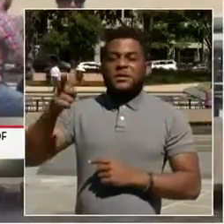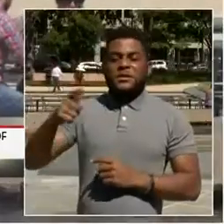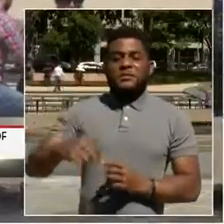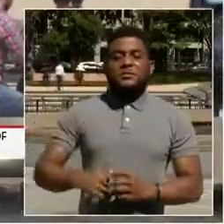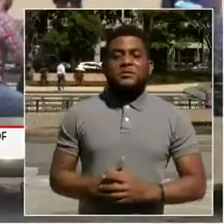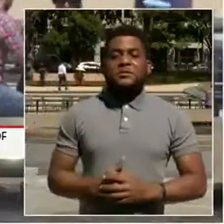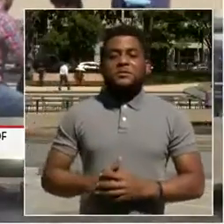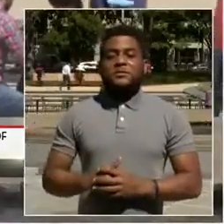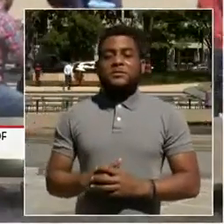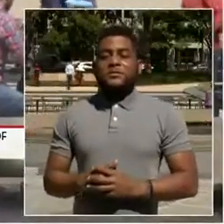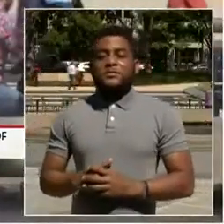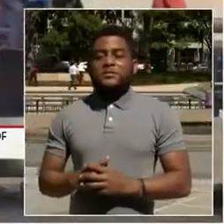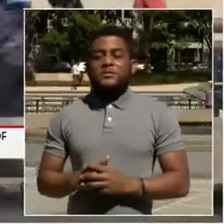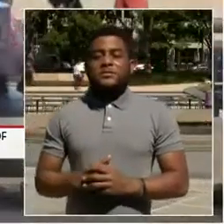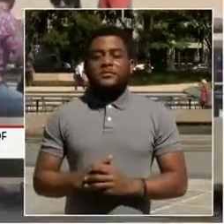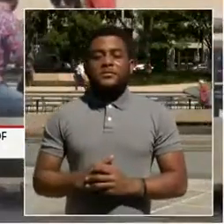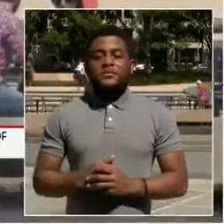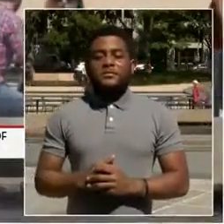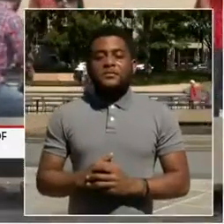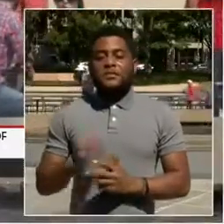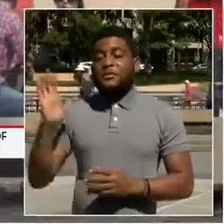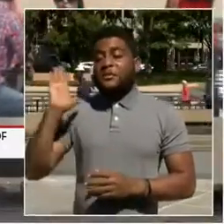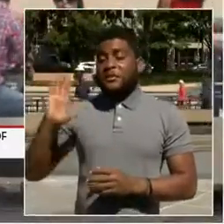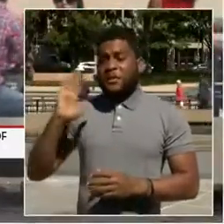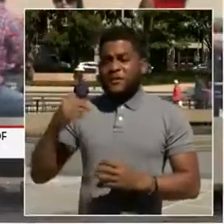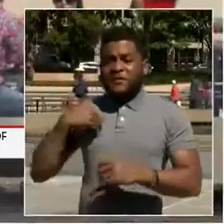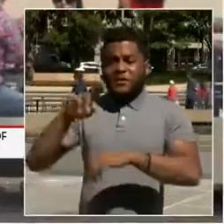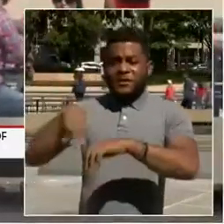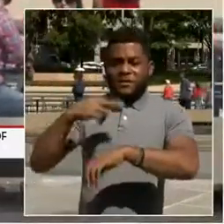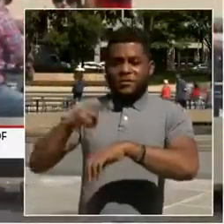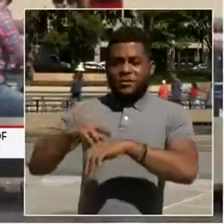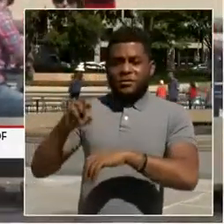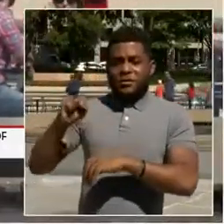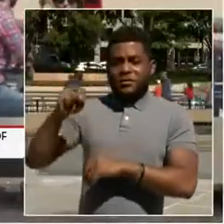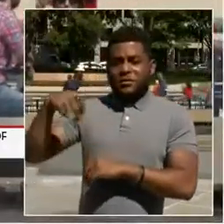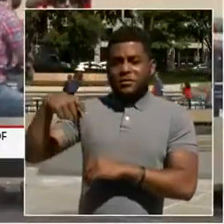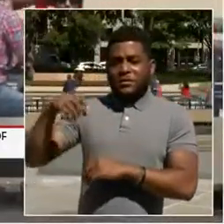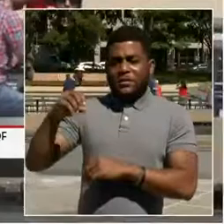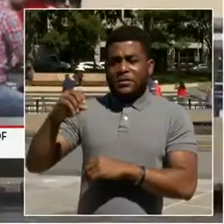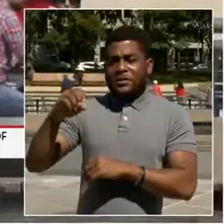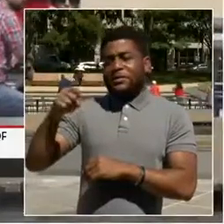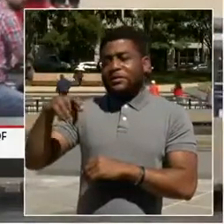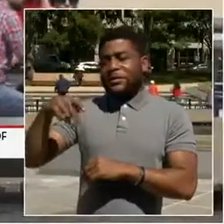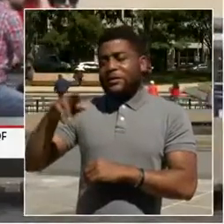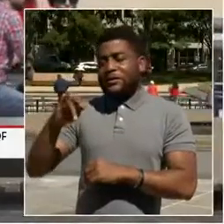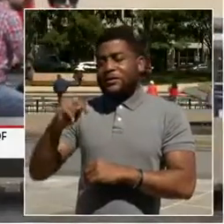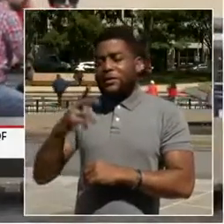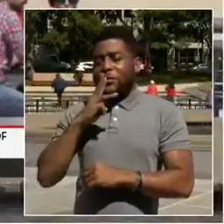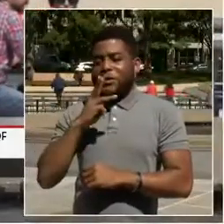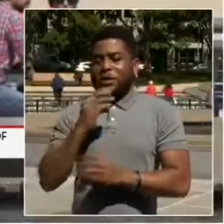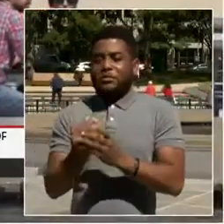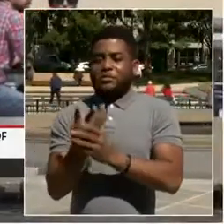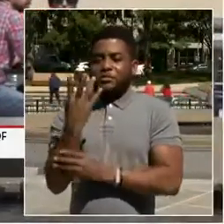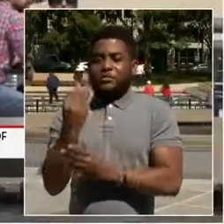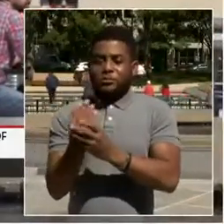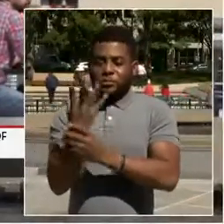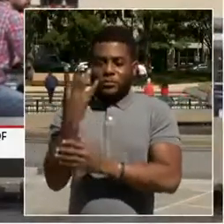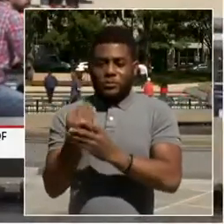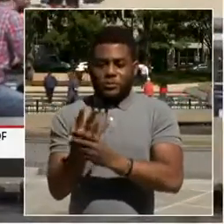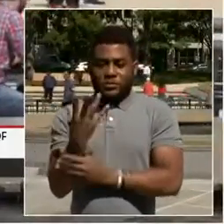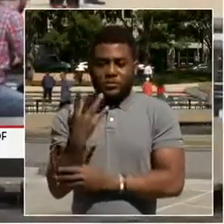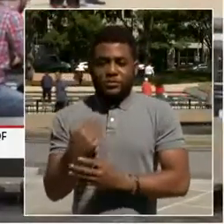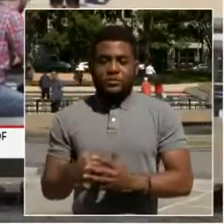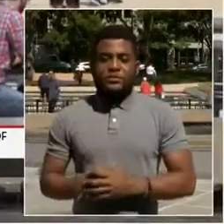the square had natural springs rather than the springs you see there. That was used